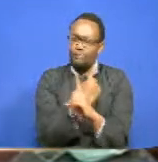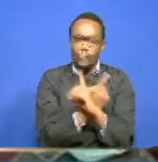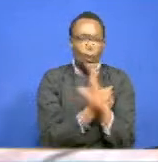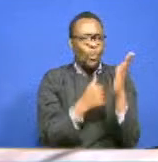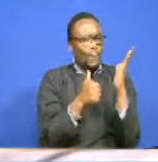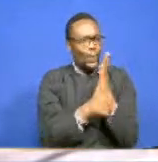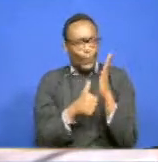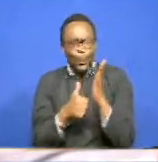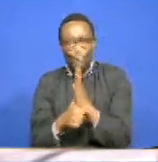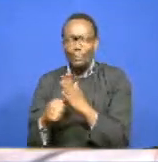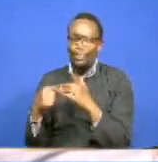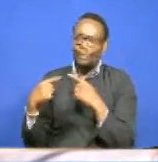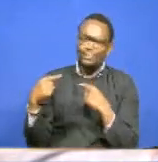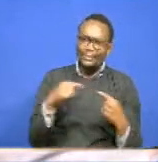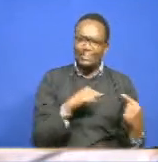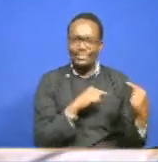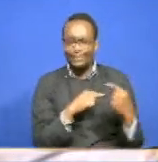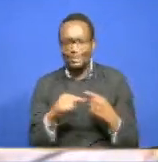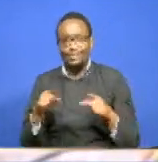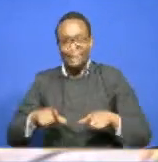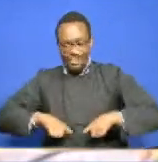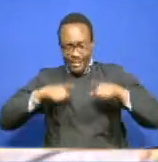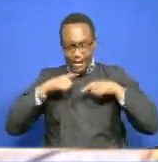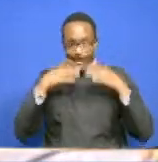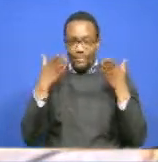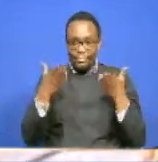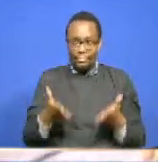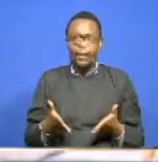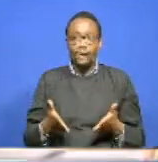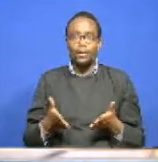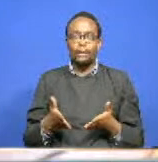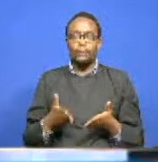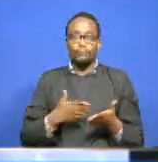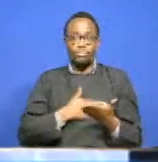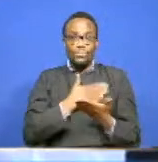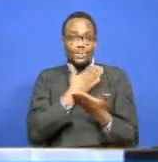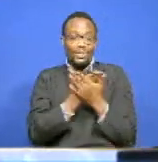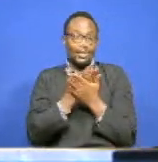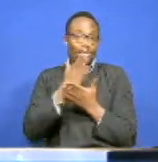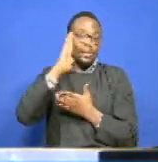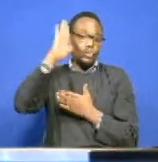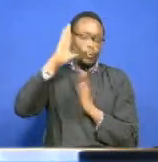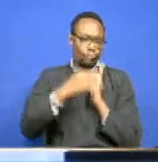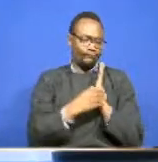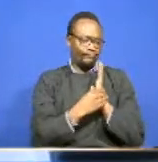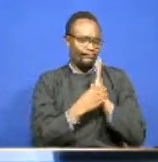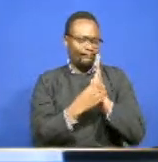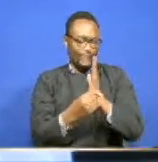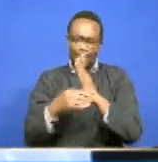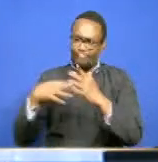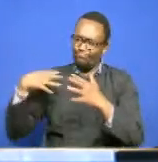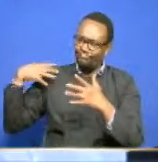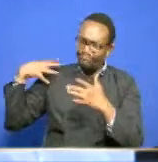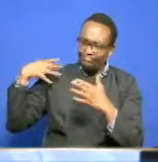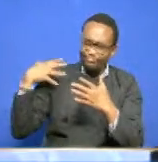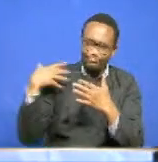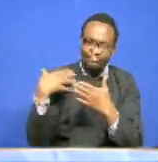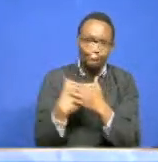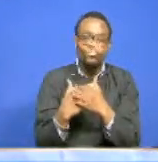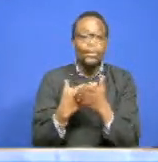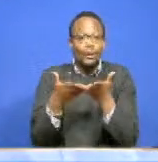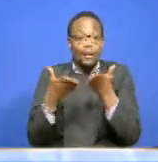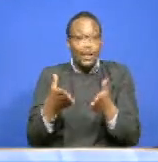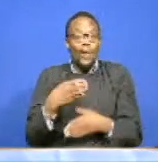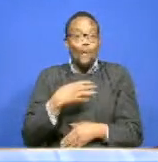and snares of this fleeting life. Your grace has brought him this far to his